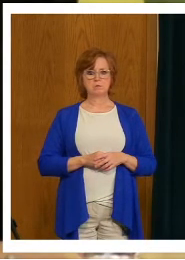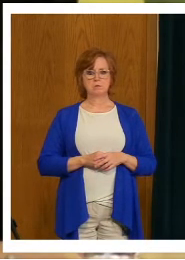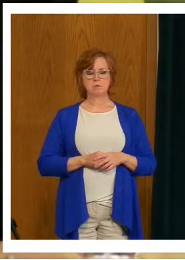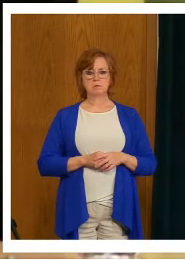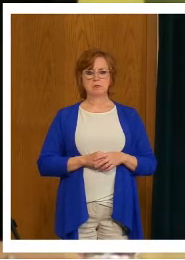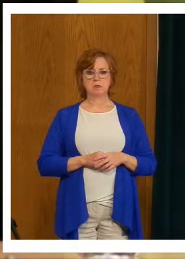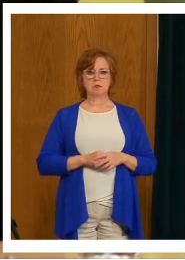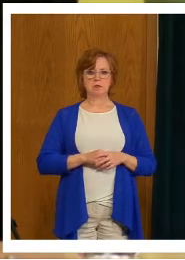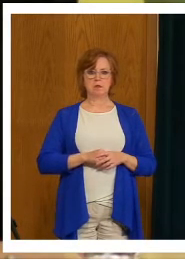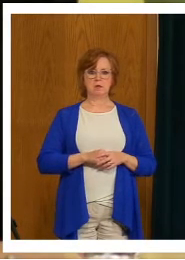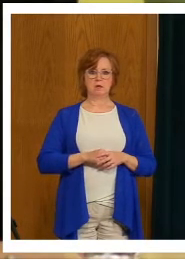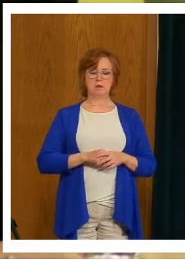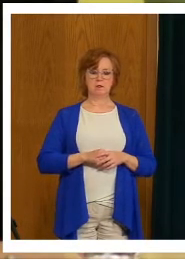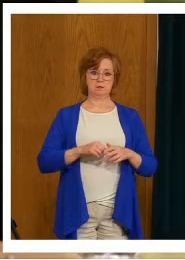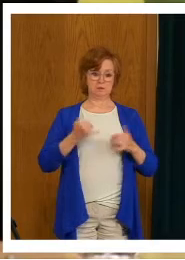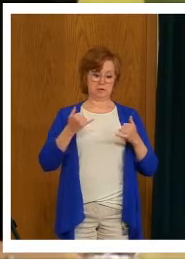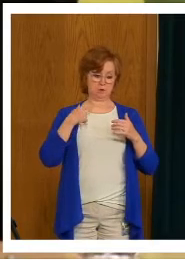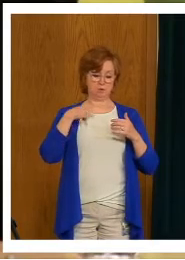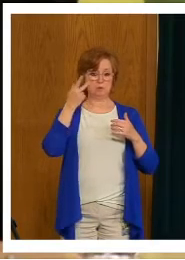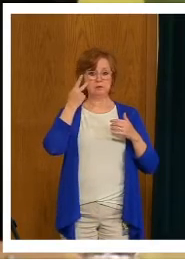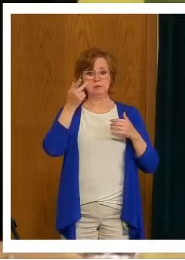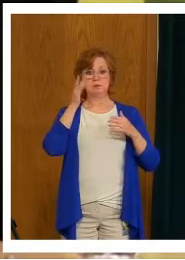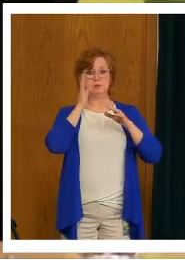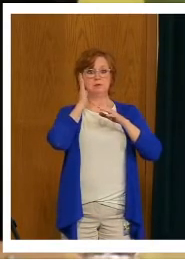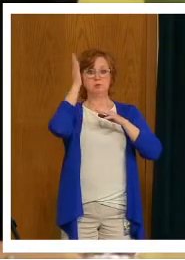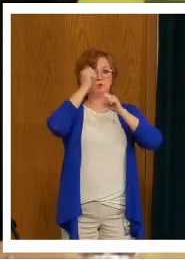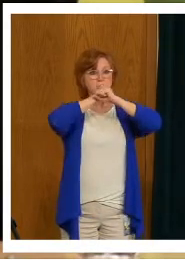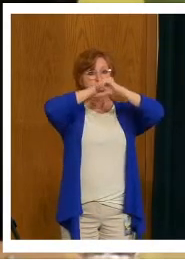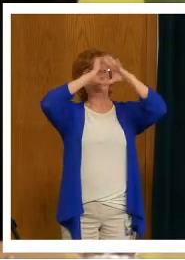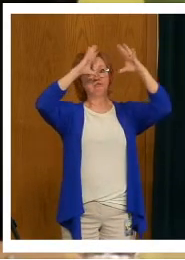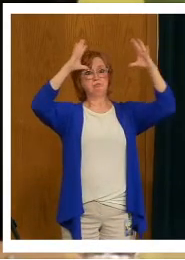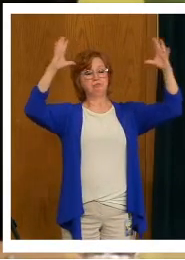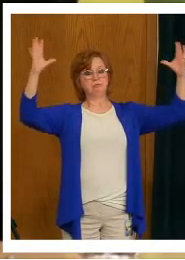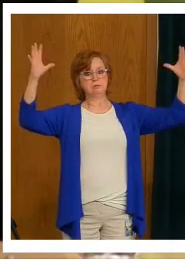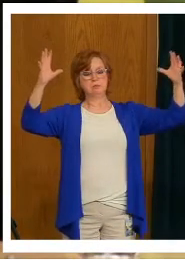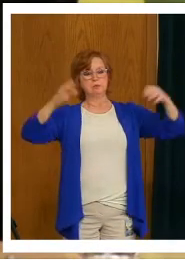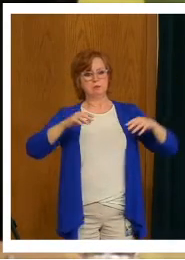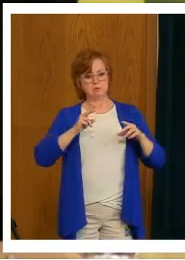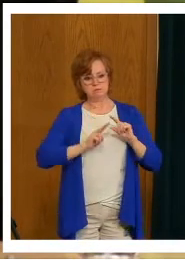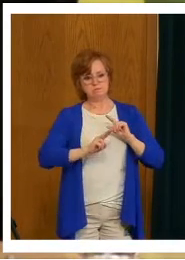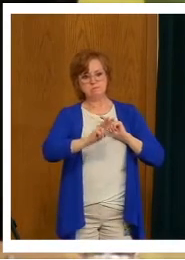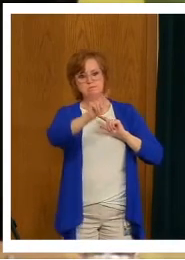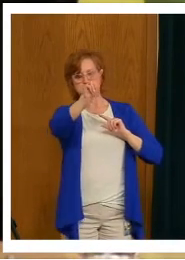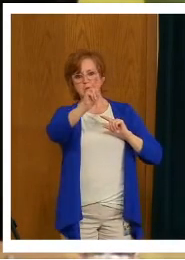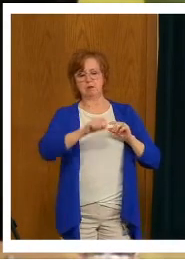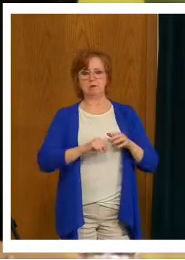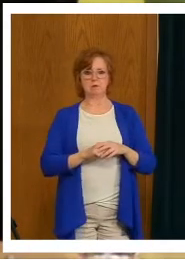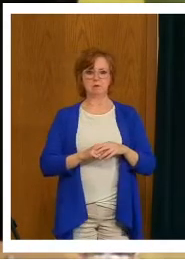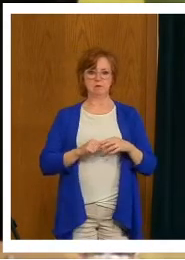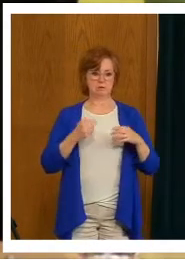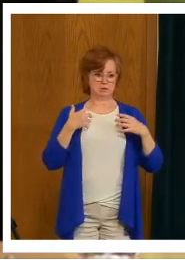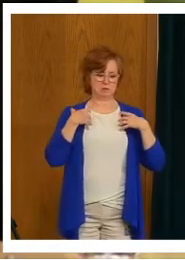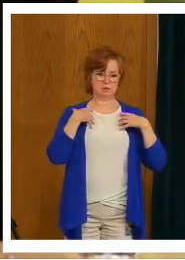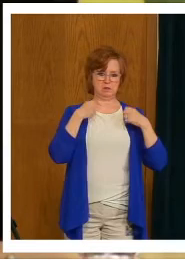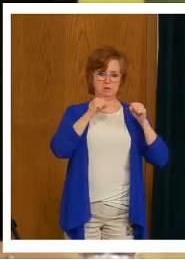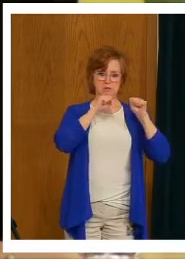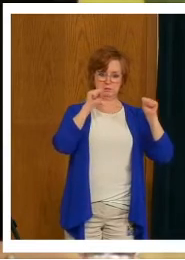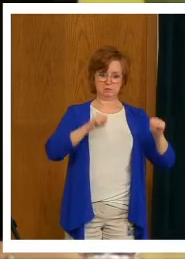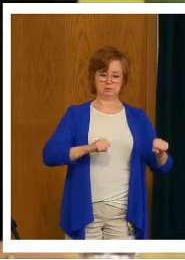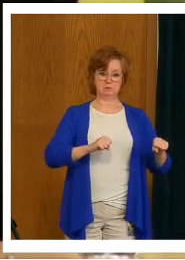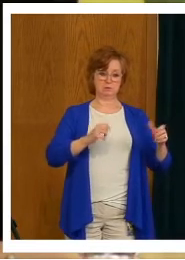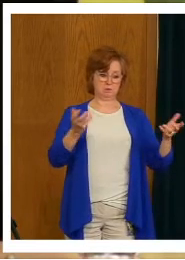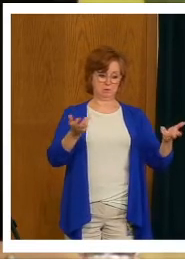an opportunity as we move forward to look at the general resiliency of the healthcare system that we have